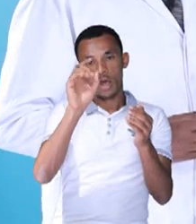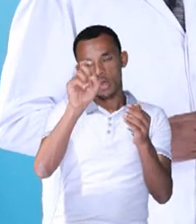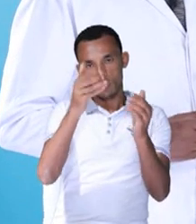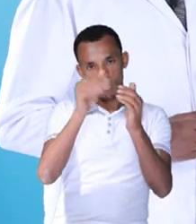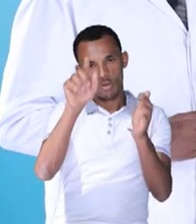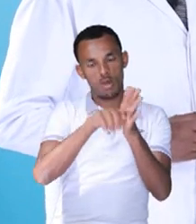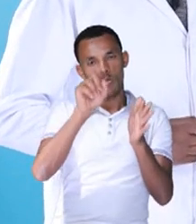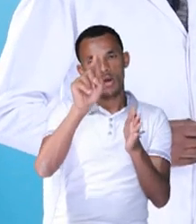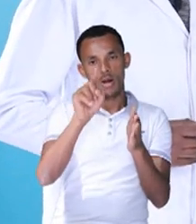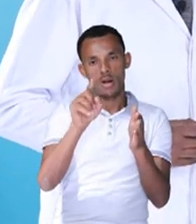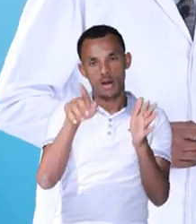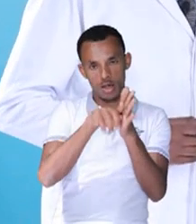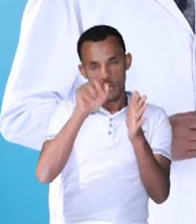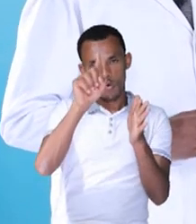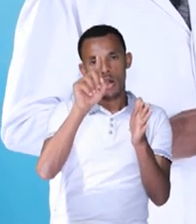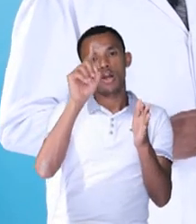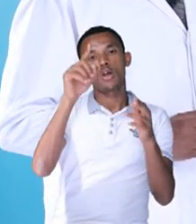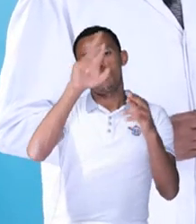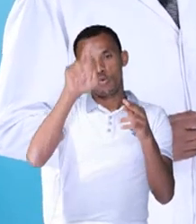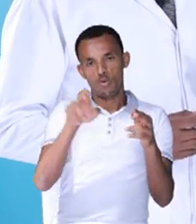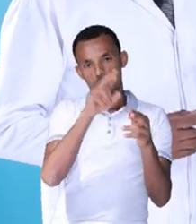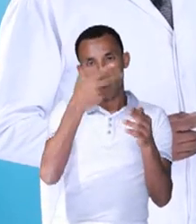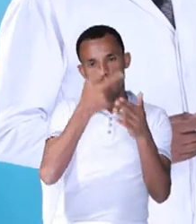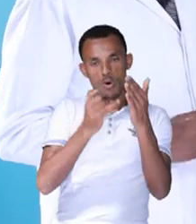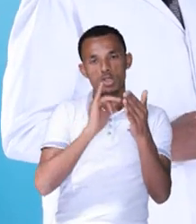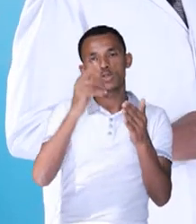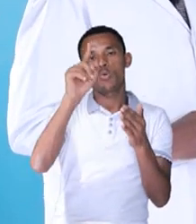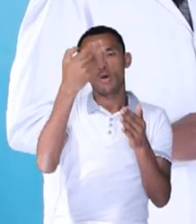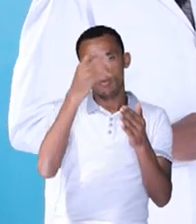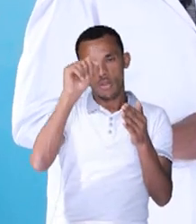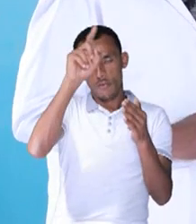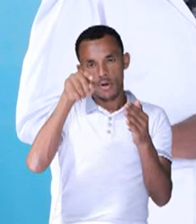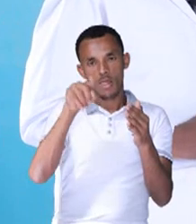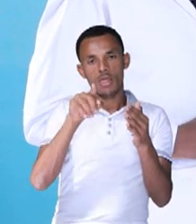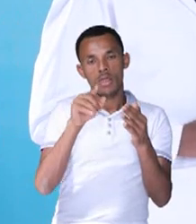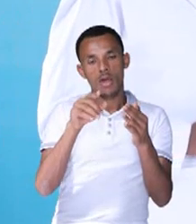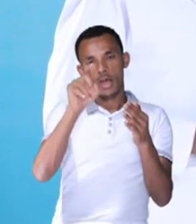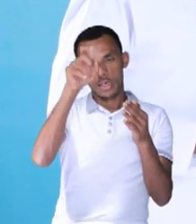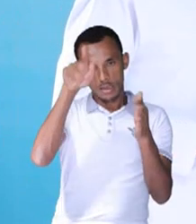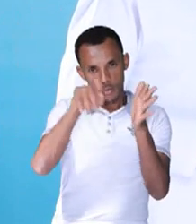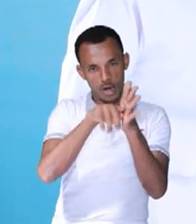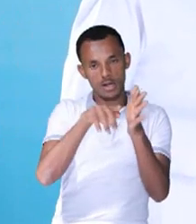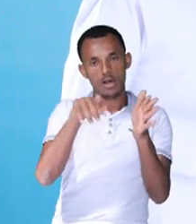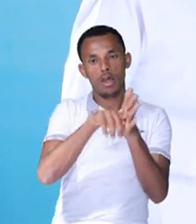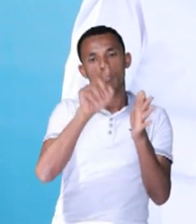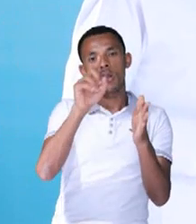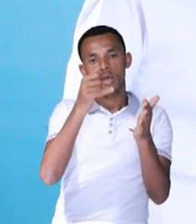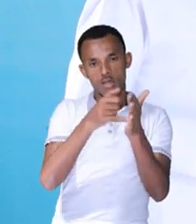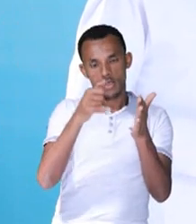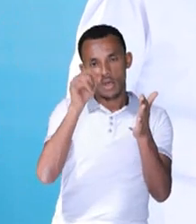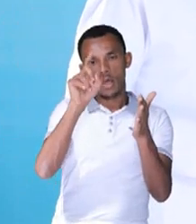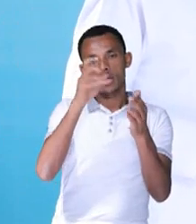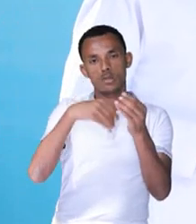1. So negative 1 is one root. What is one of the factor? X minus negative 1, which is x plus 1. The